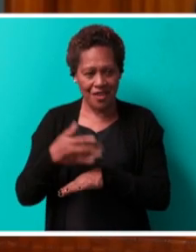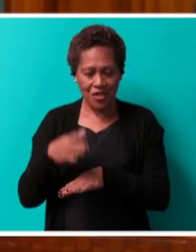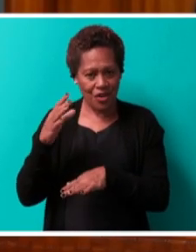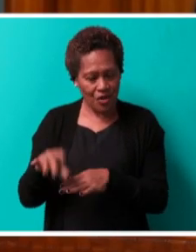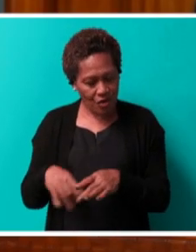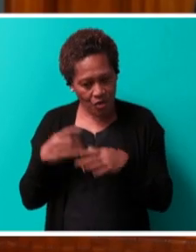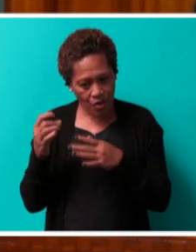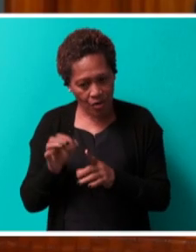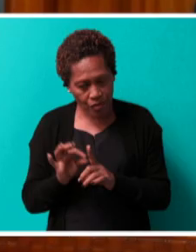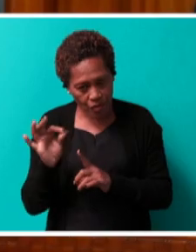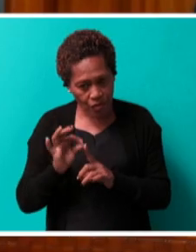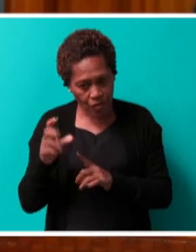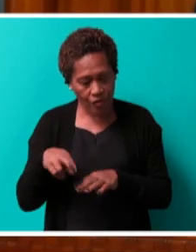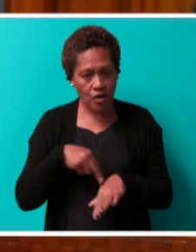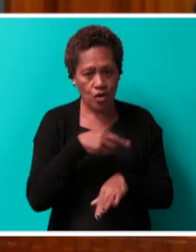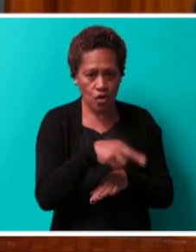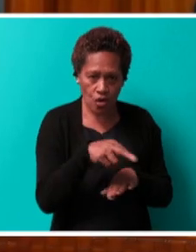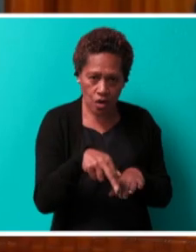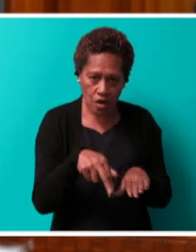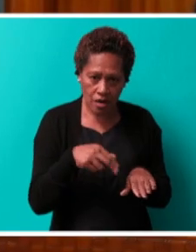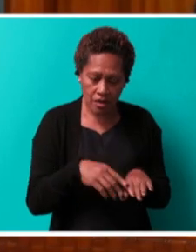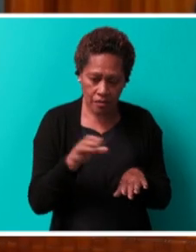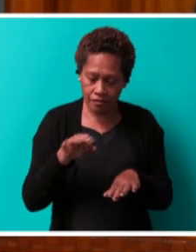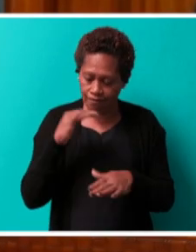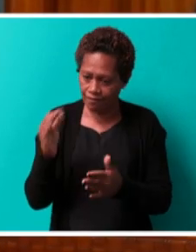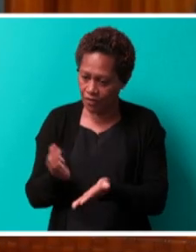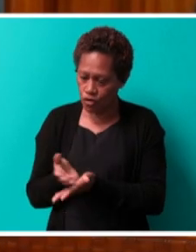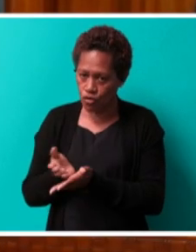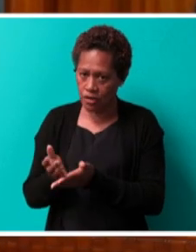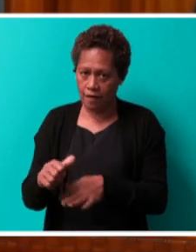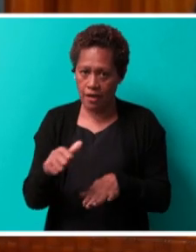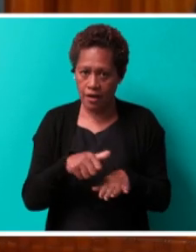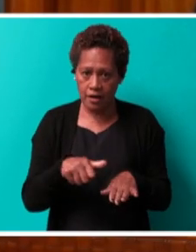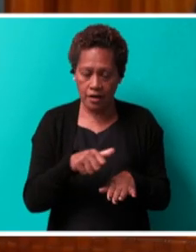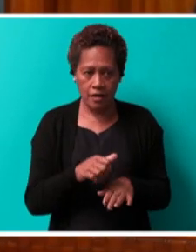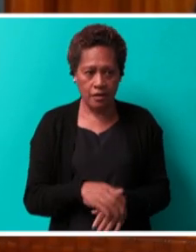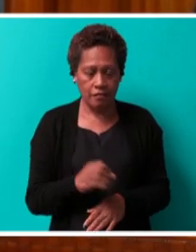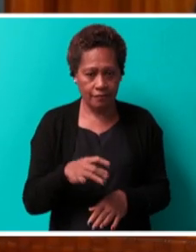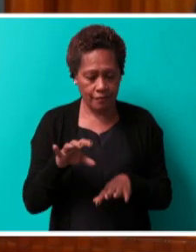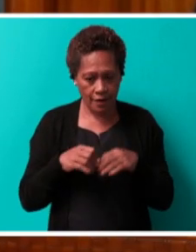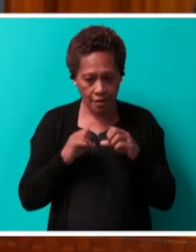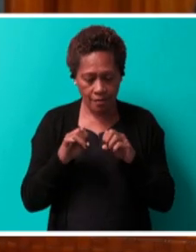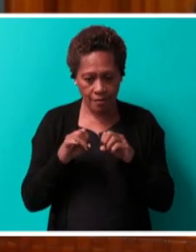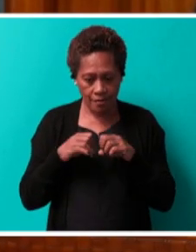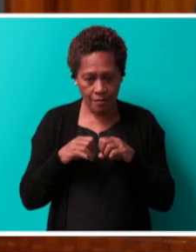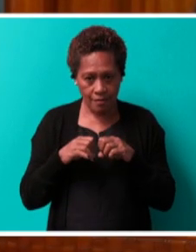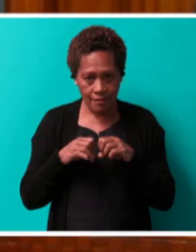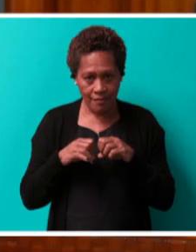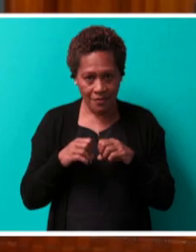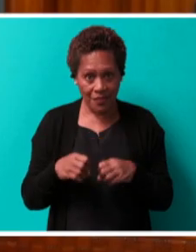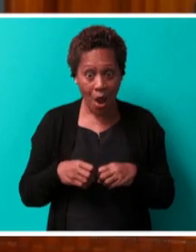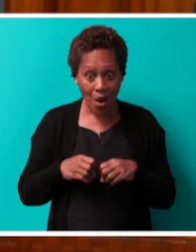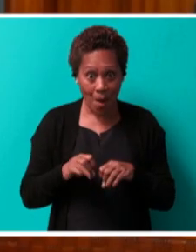in rural and unserved areas. Upon completion of the necessary assessment and